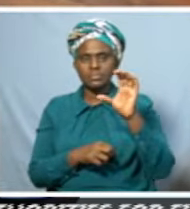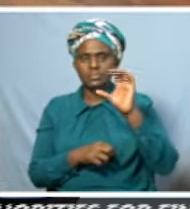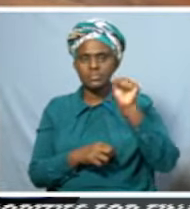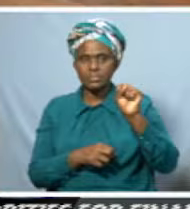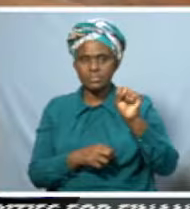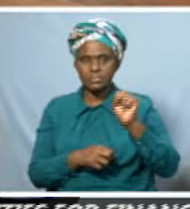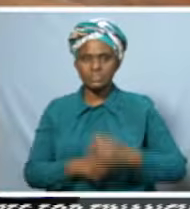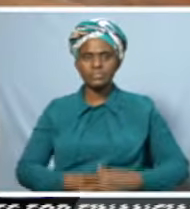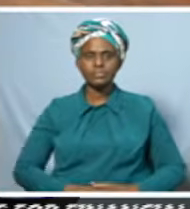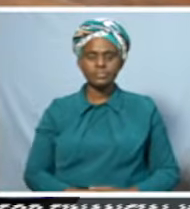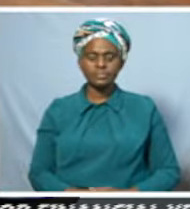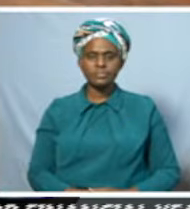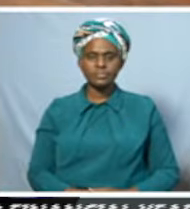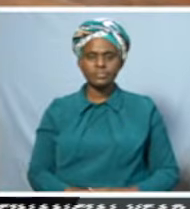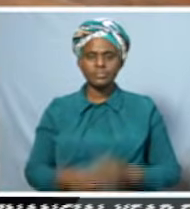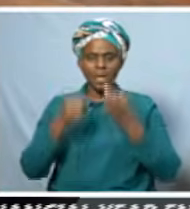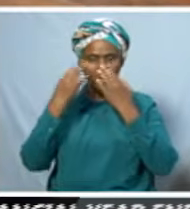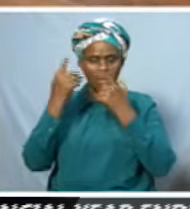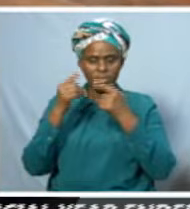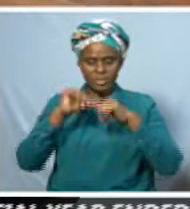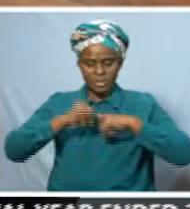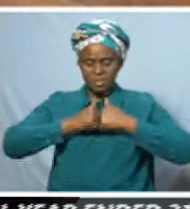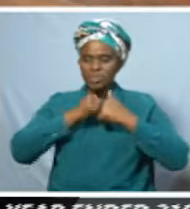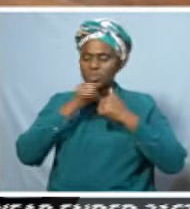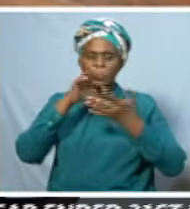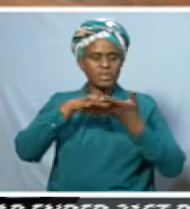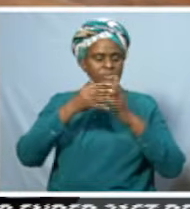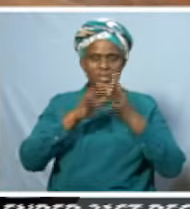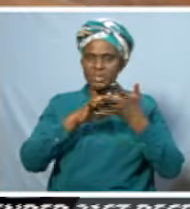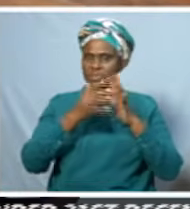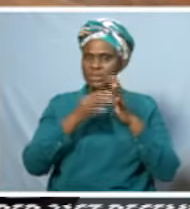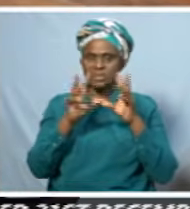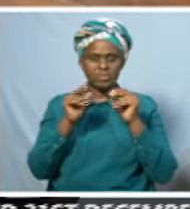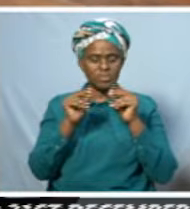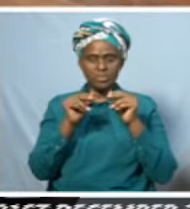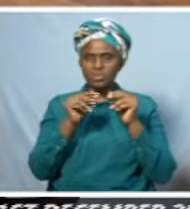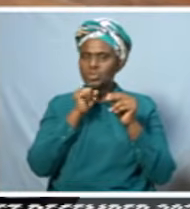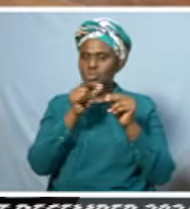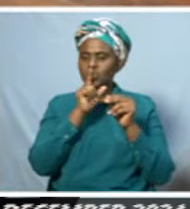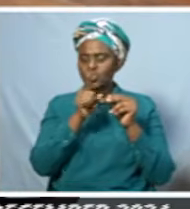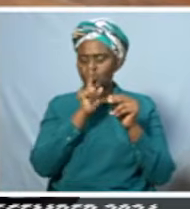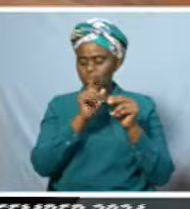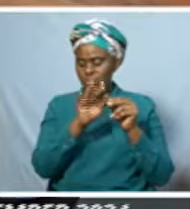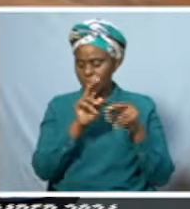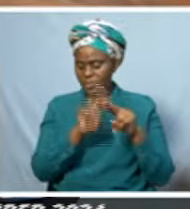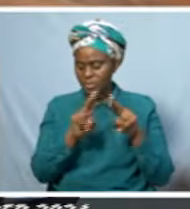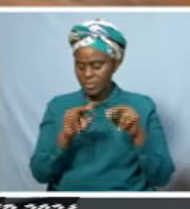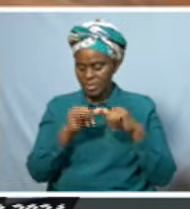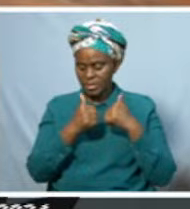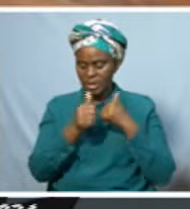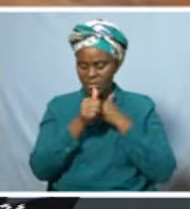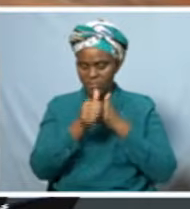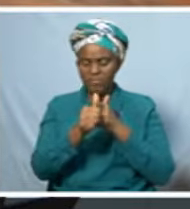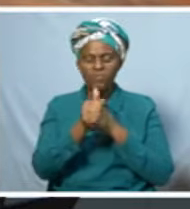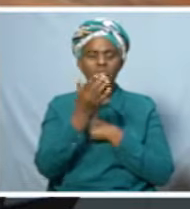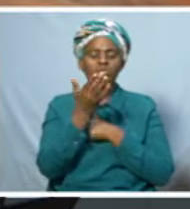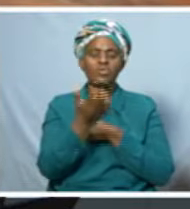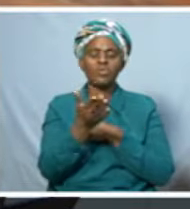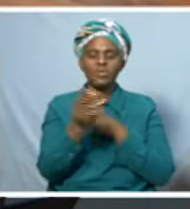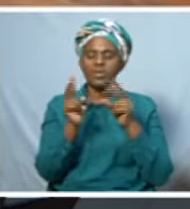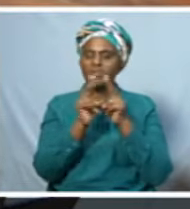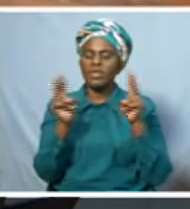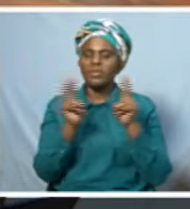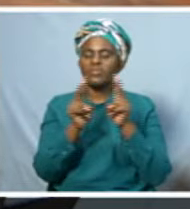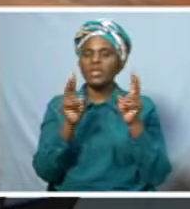CS. I hope we are not mixing you up. Not really, Chair. We are following you very